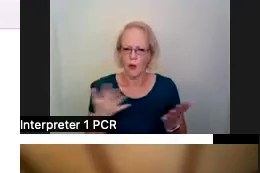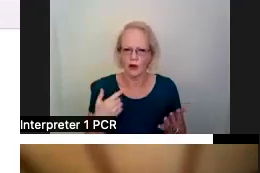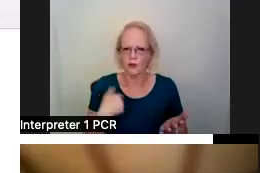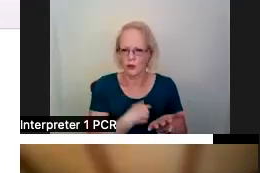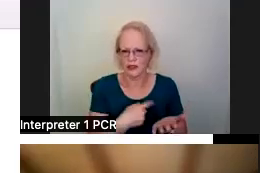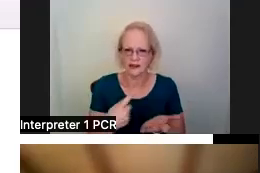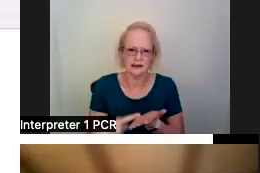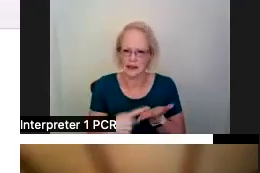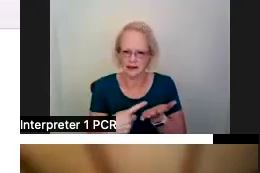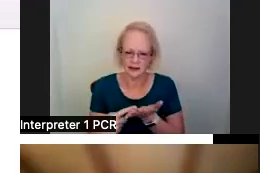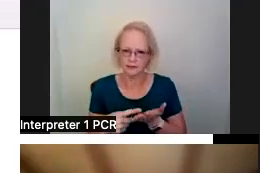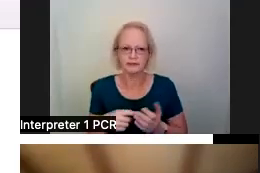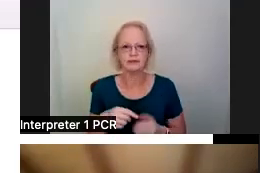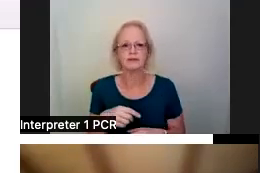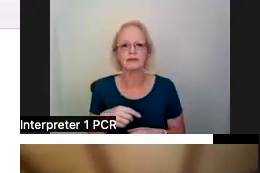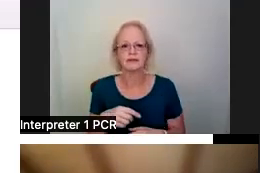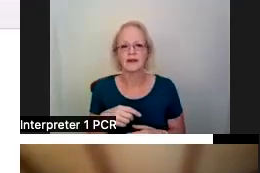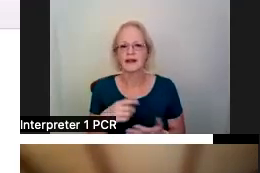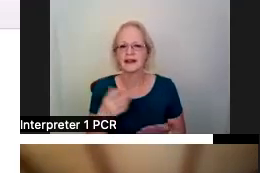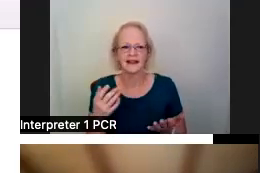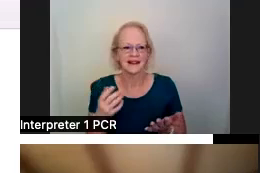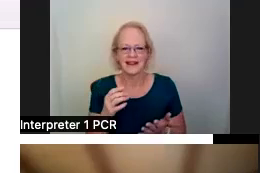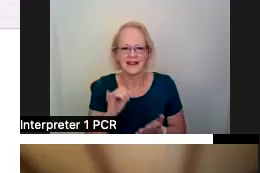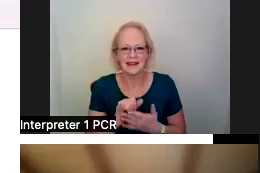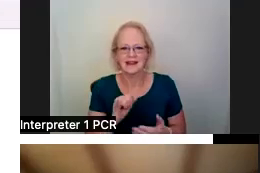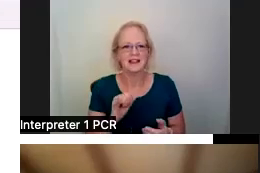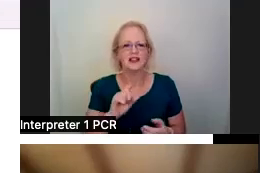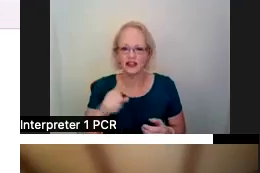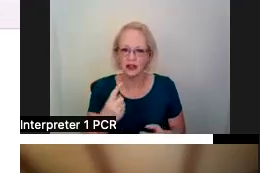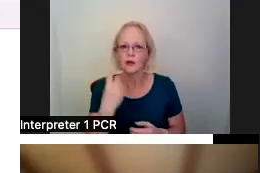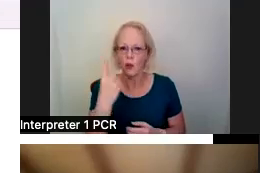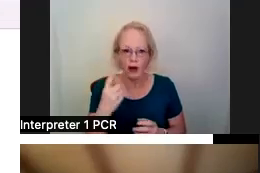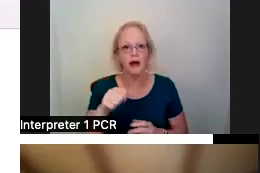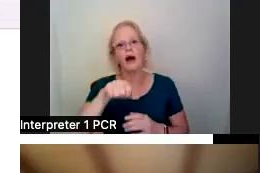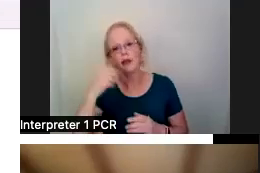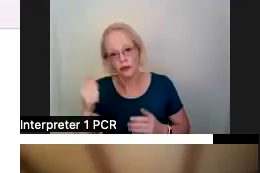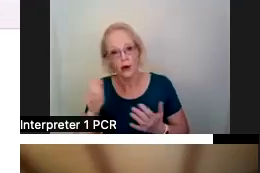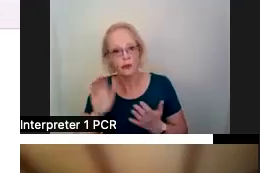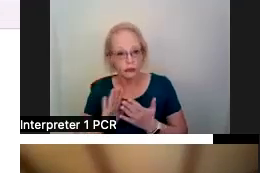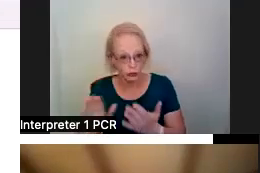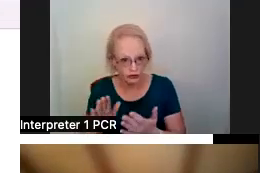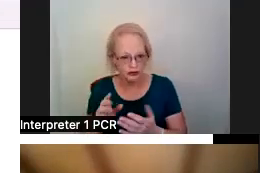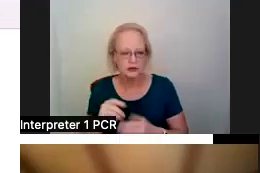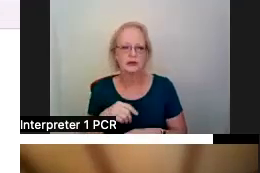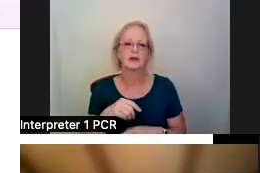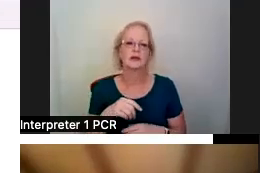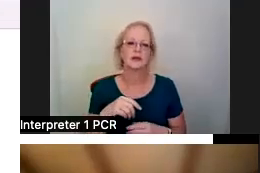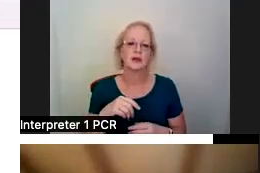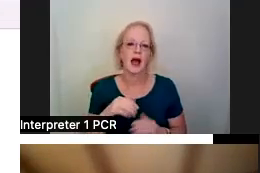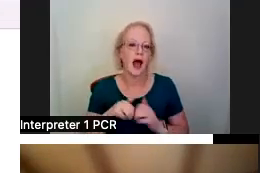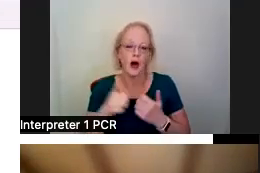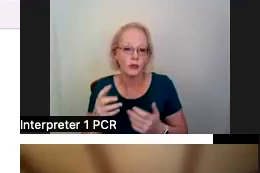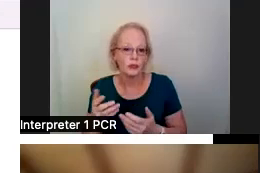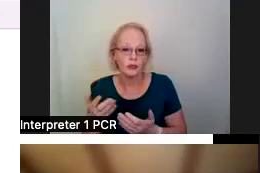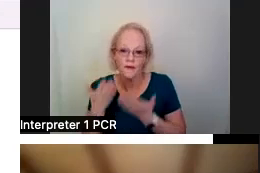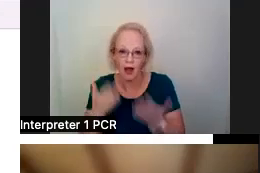about here. It just would be another approach to providing income. It's